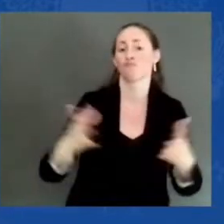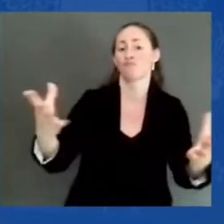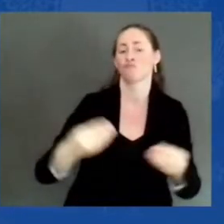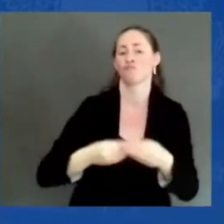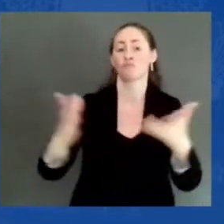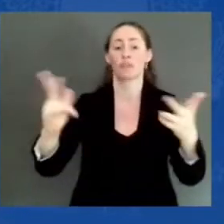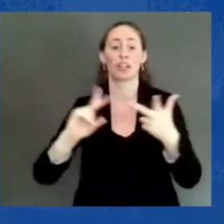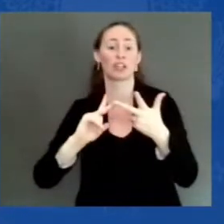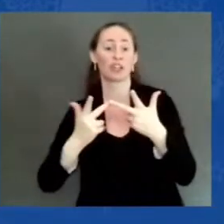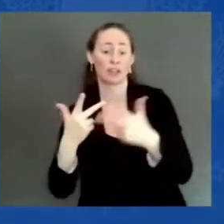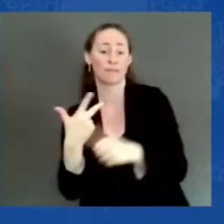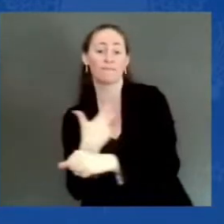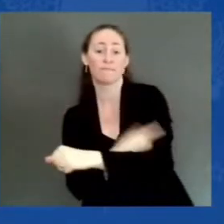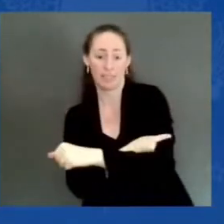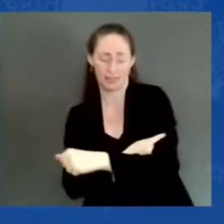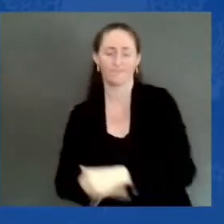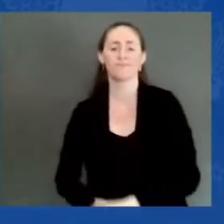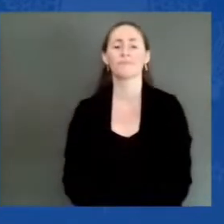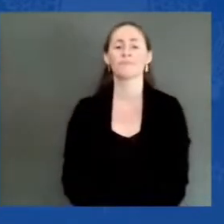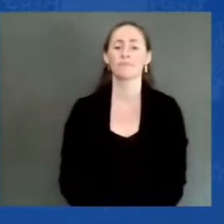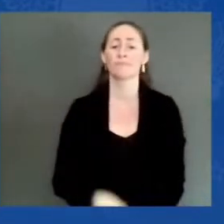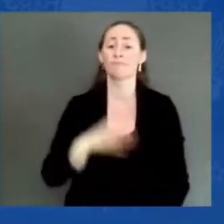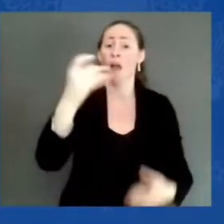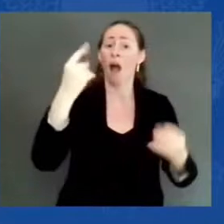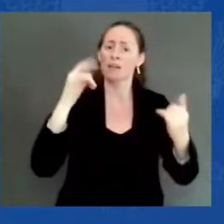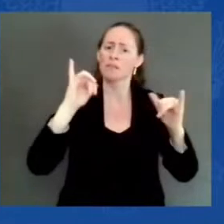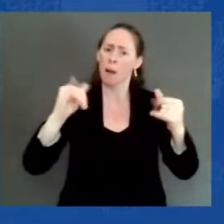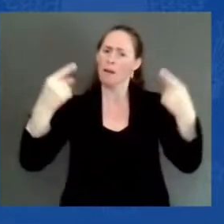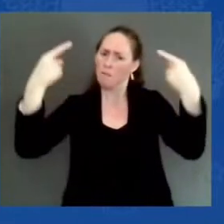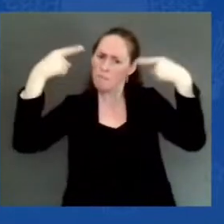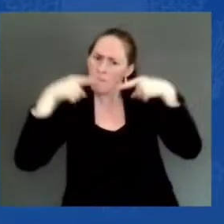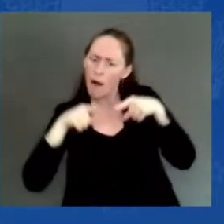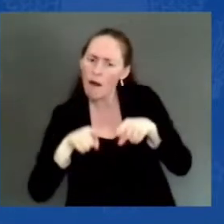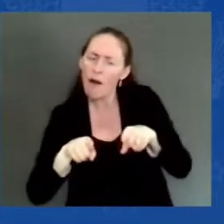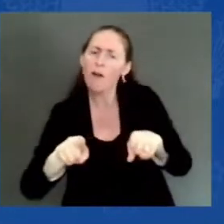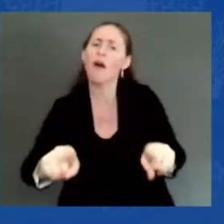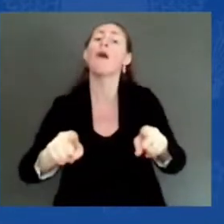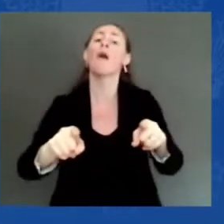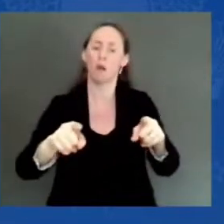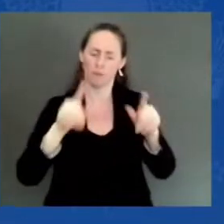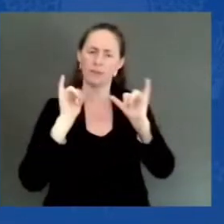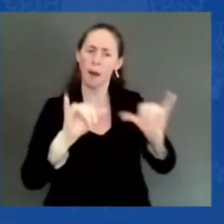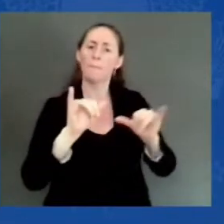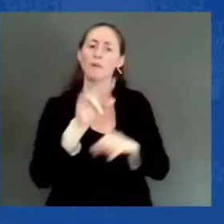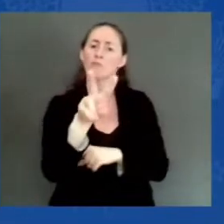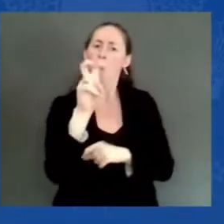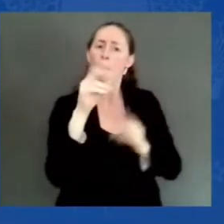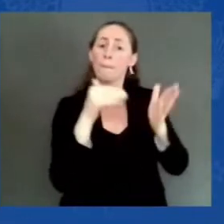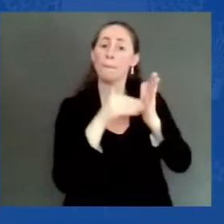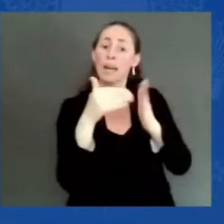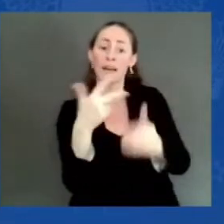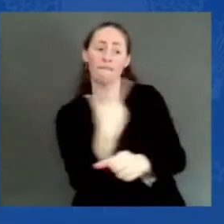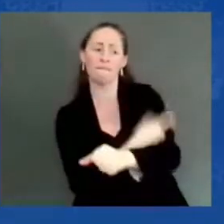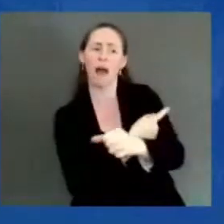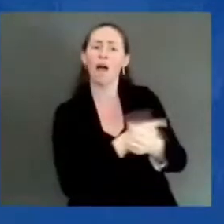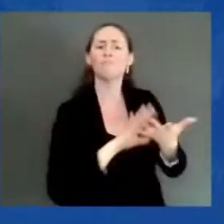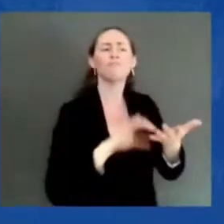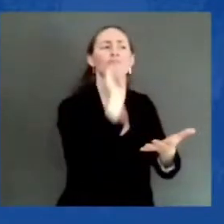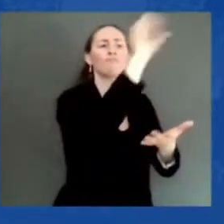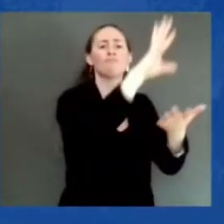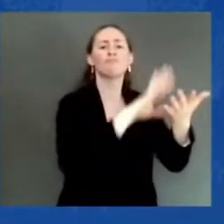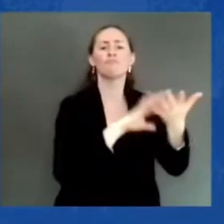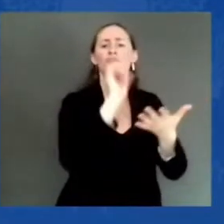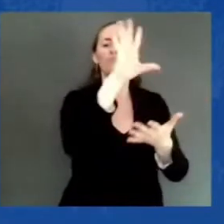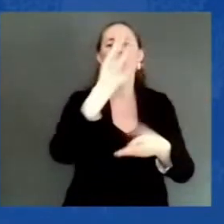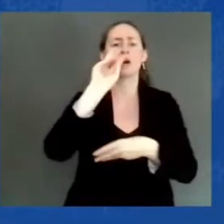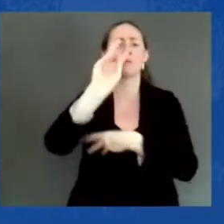200 million additional doses to other countries. This will keep us on our way to meeting our pledge of more than 600